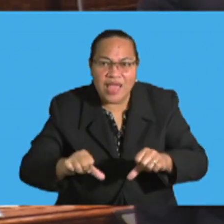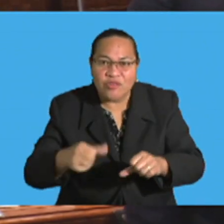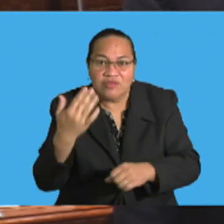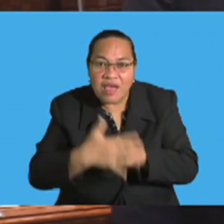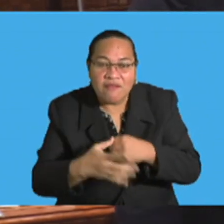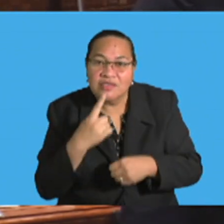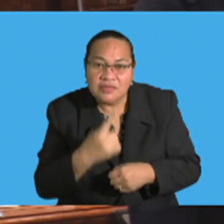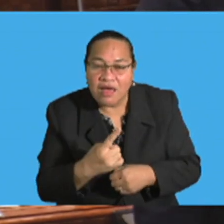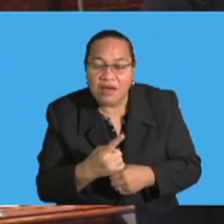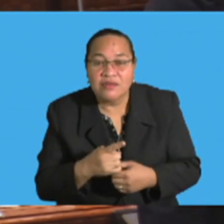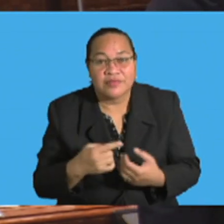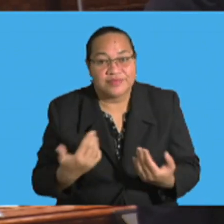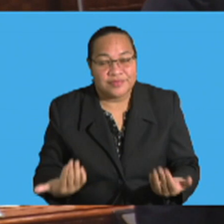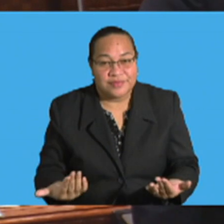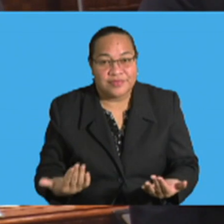mention